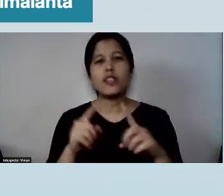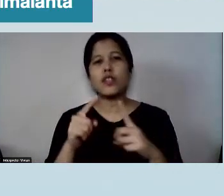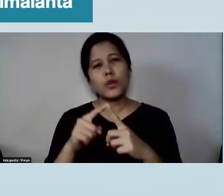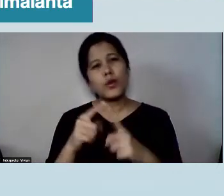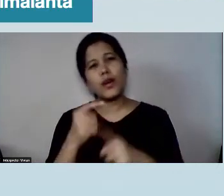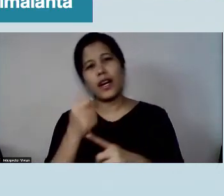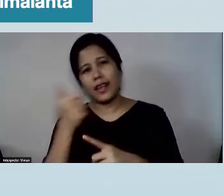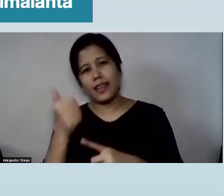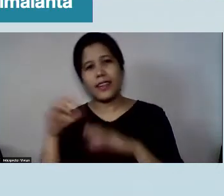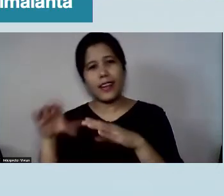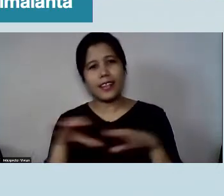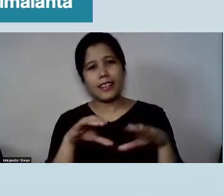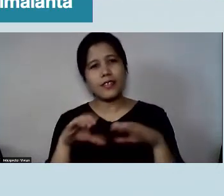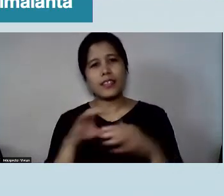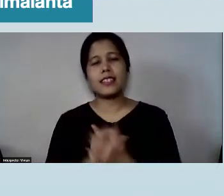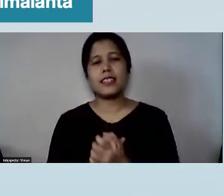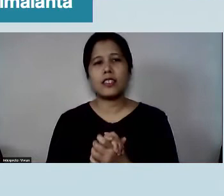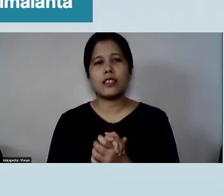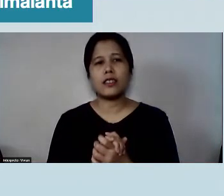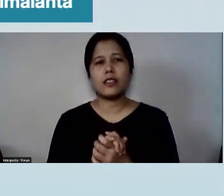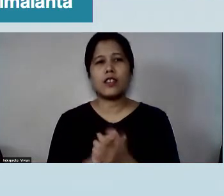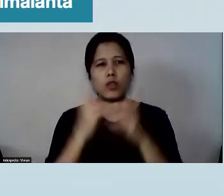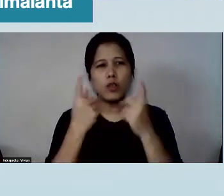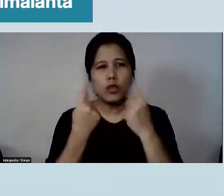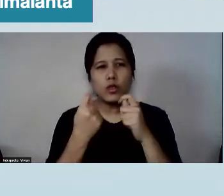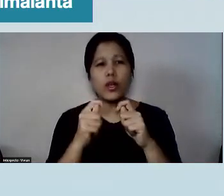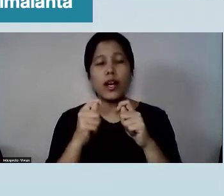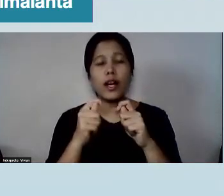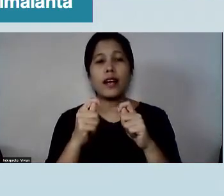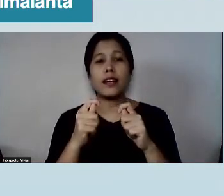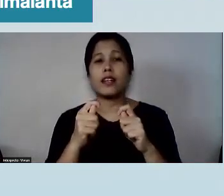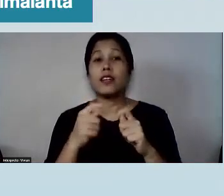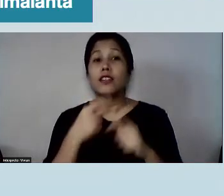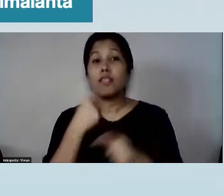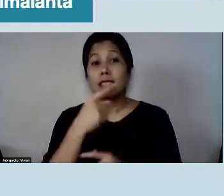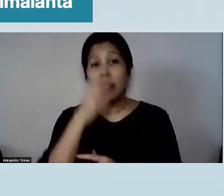other. What I try to tell parents is